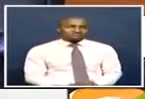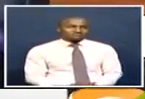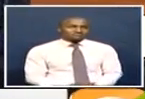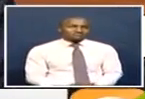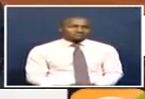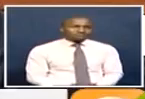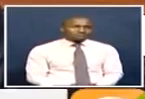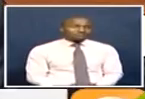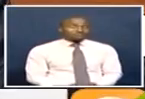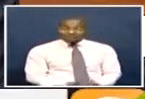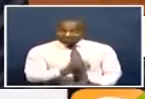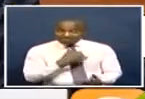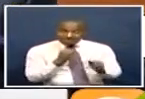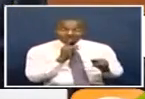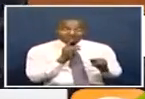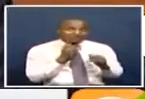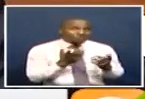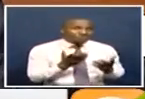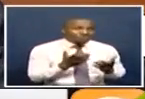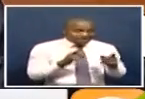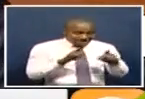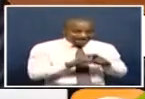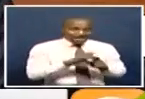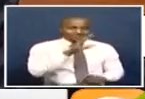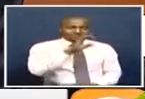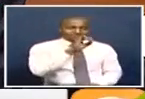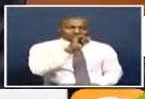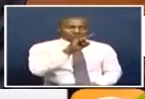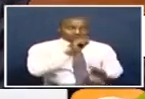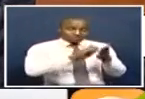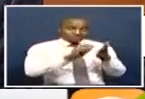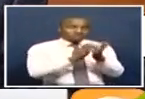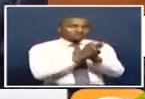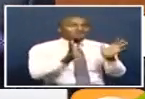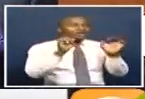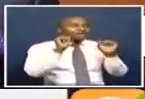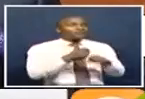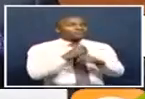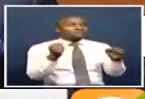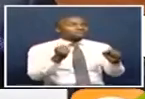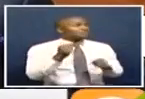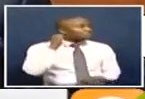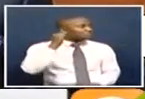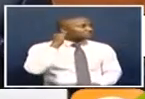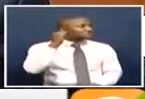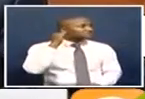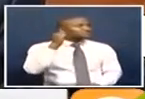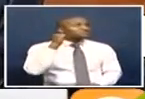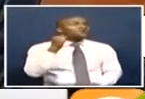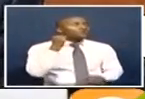So what I'm trying to tell you is, as a KOTU Secretary General, yes. I cannot politicize